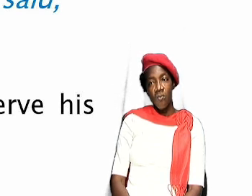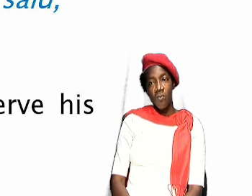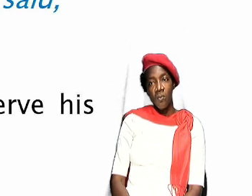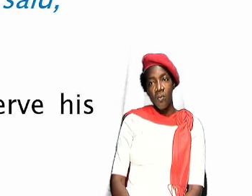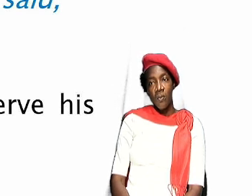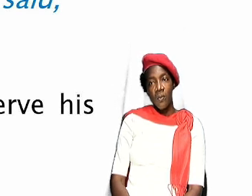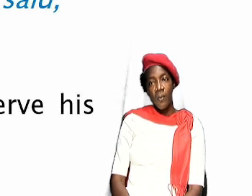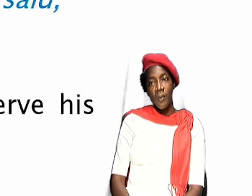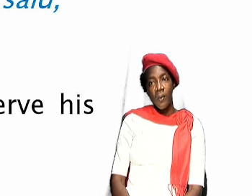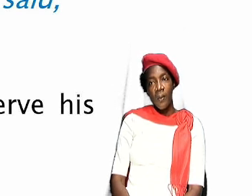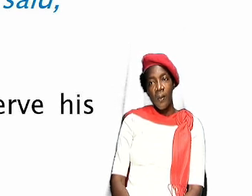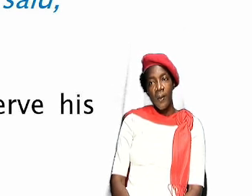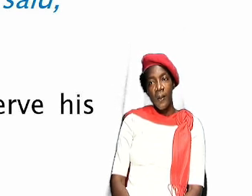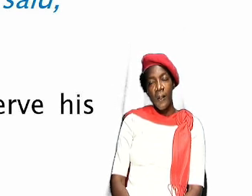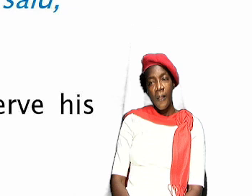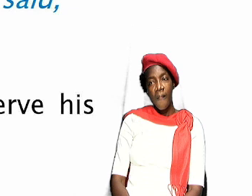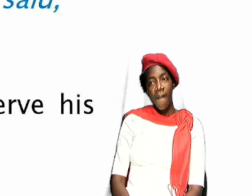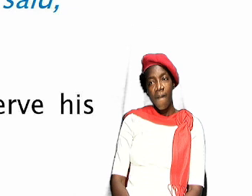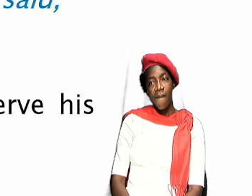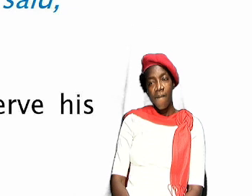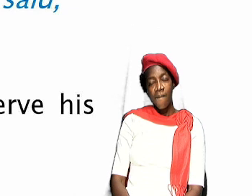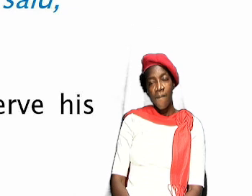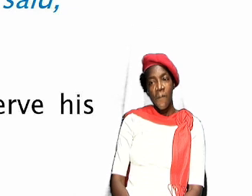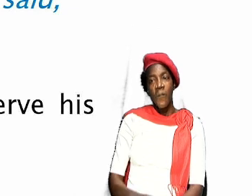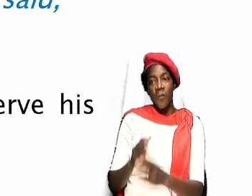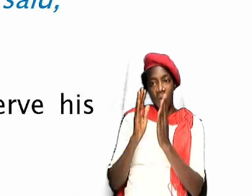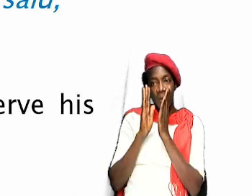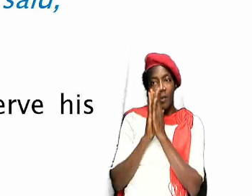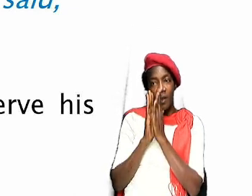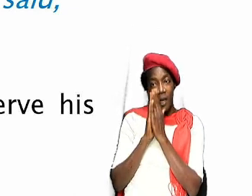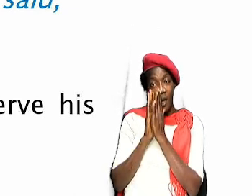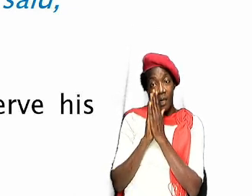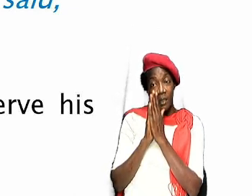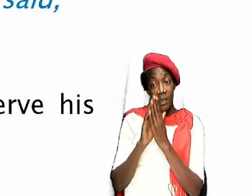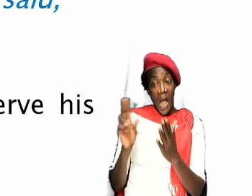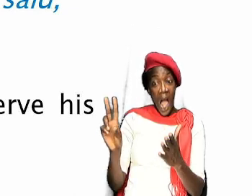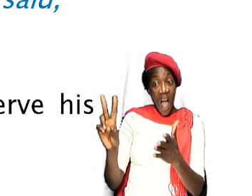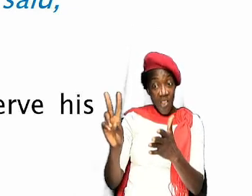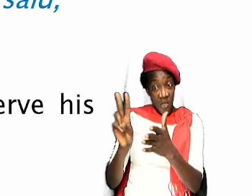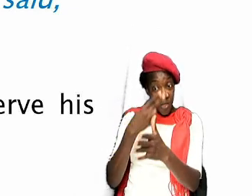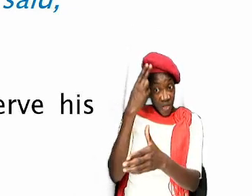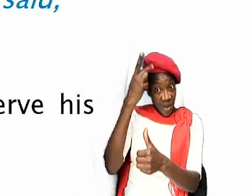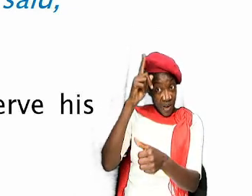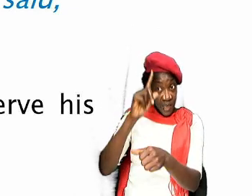So David inquired of the Lord again a third time.